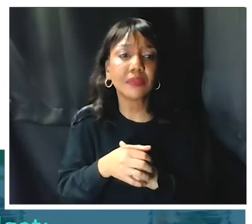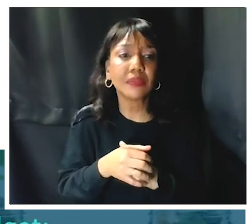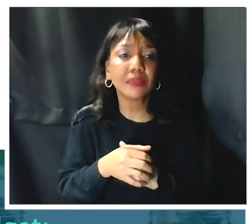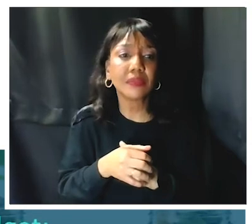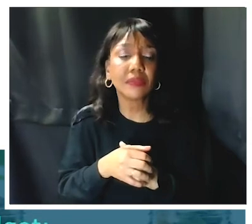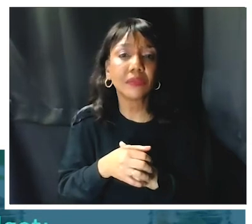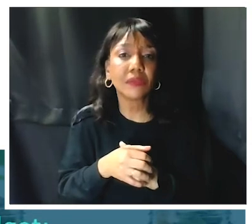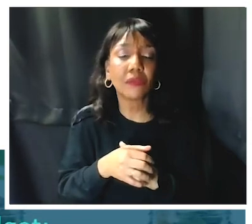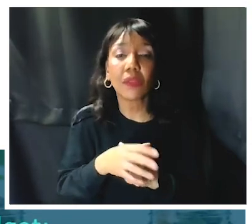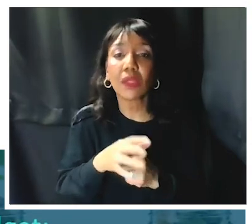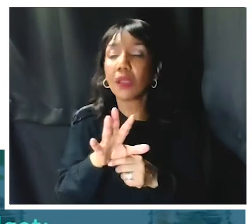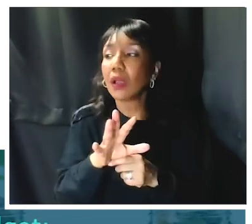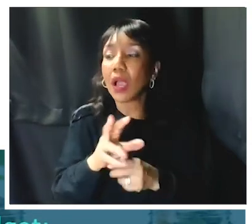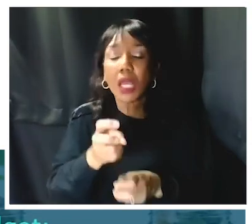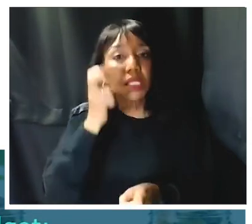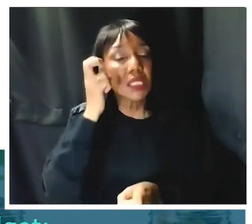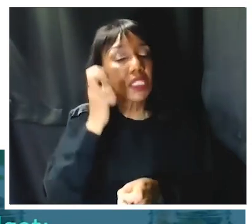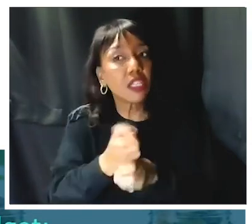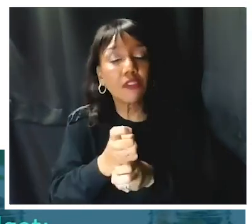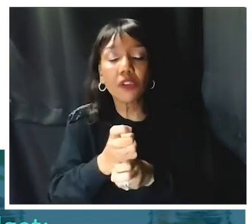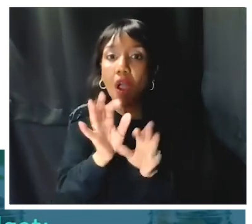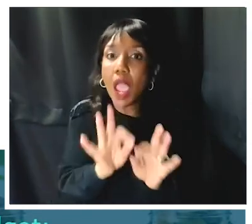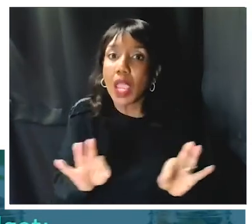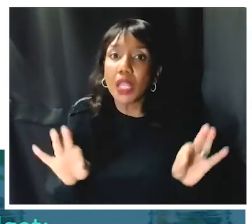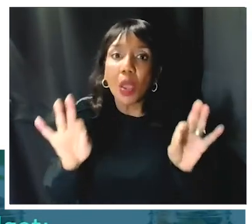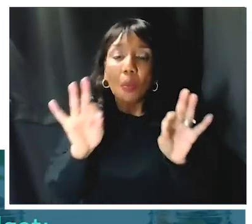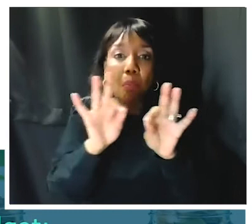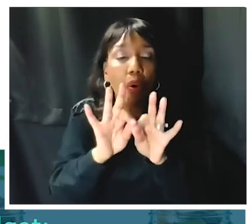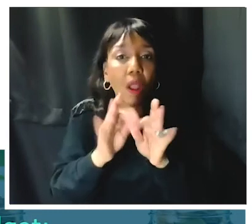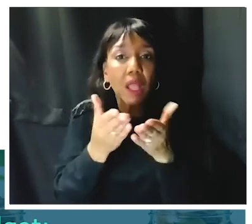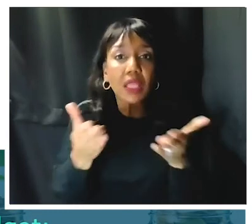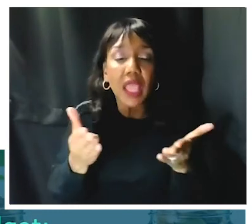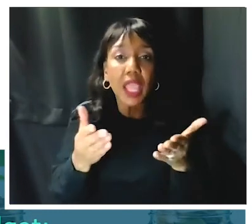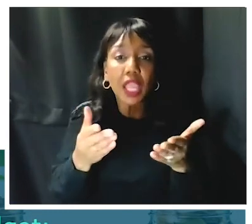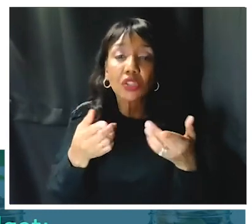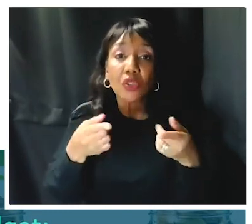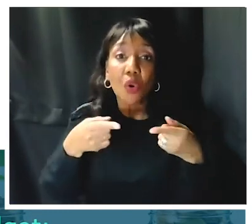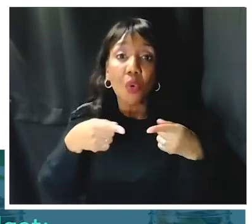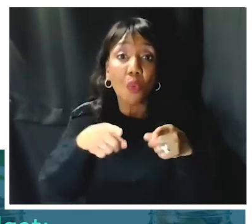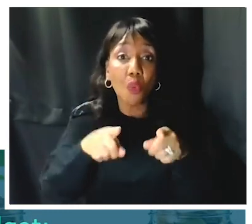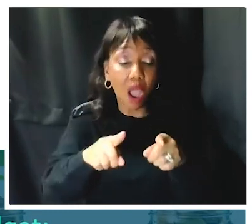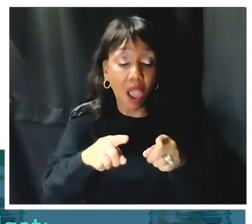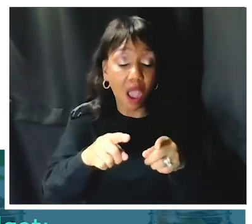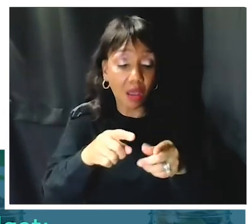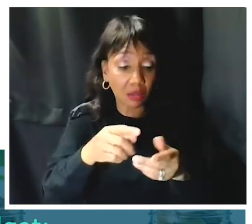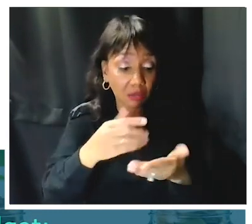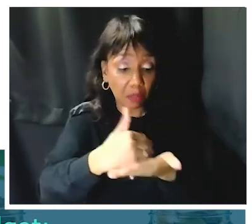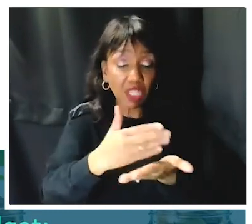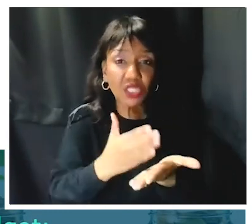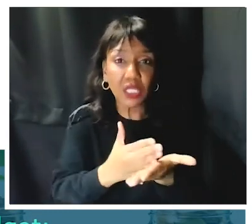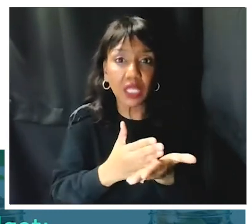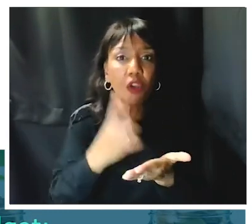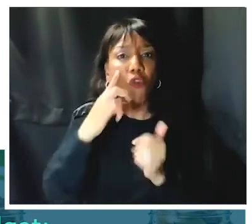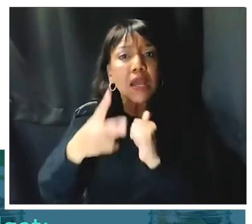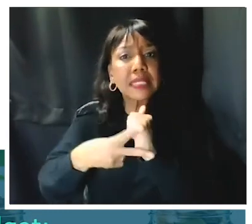One of the most difficult and most important tasks in managing your money is budgeting for savings.